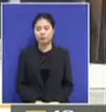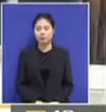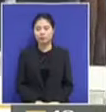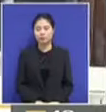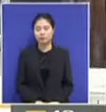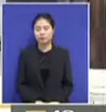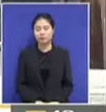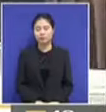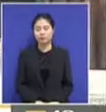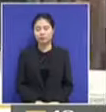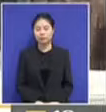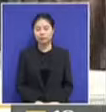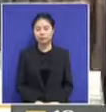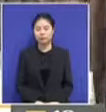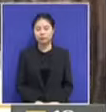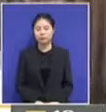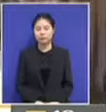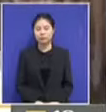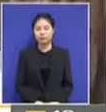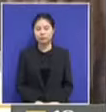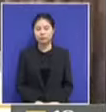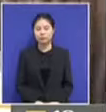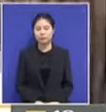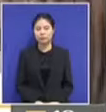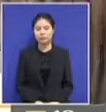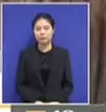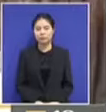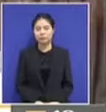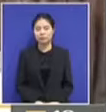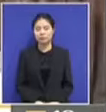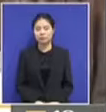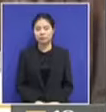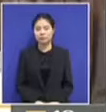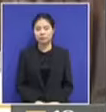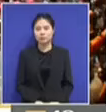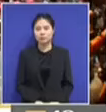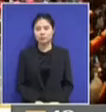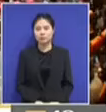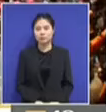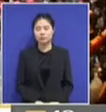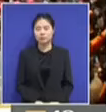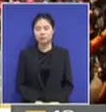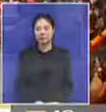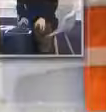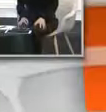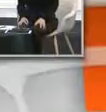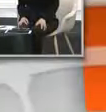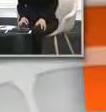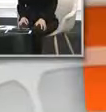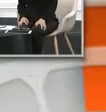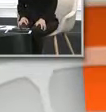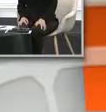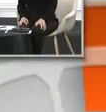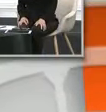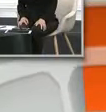who has voted for whom. But as we can see that it's open voting.And conclude that as Khun